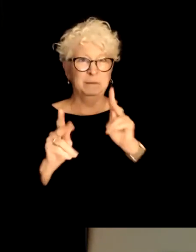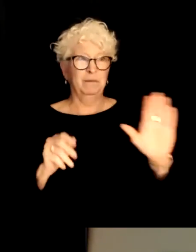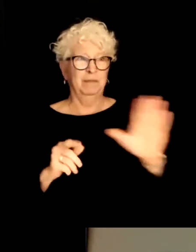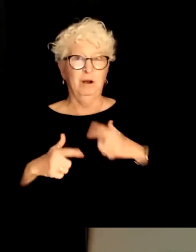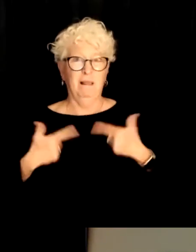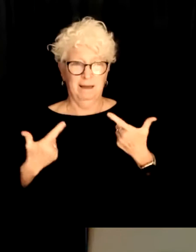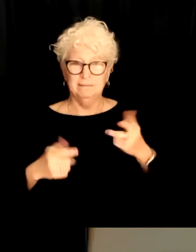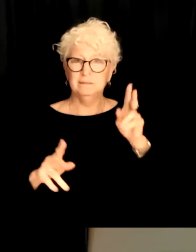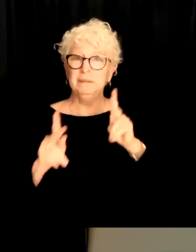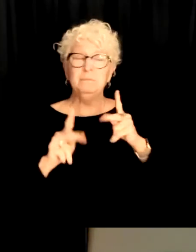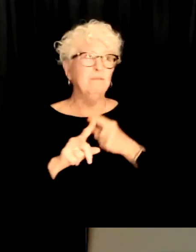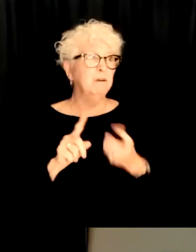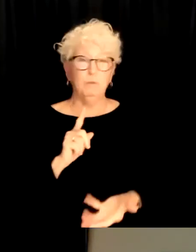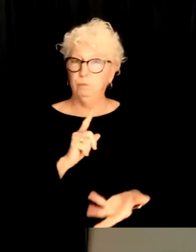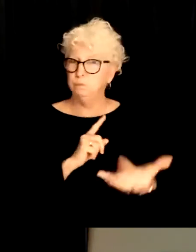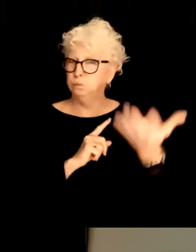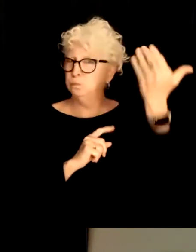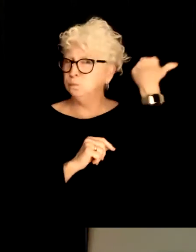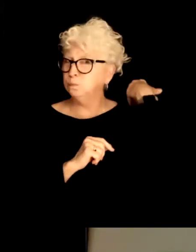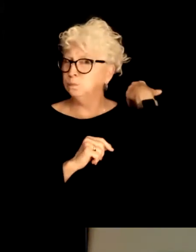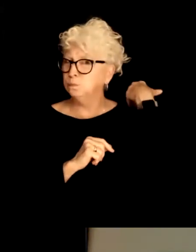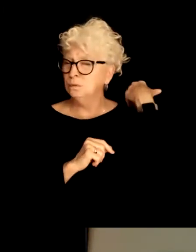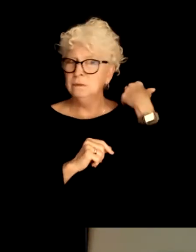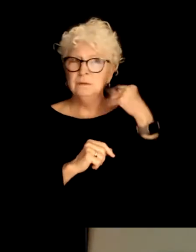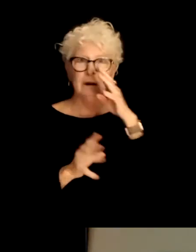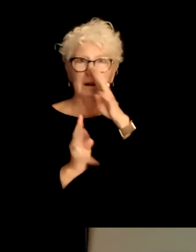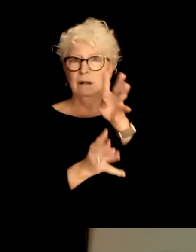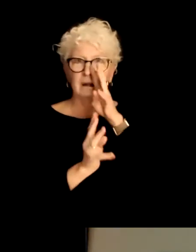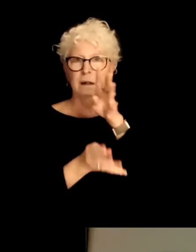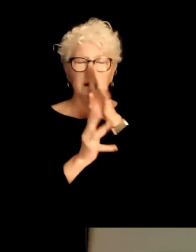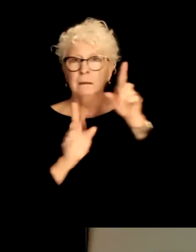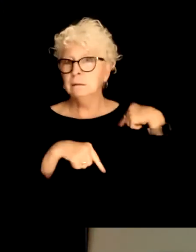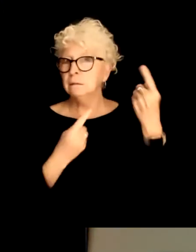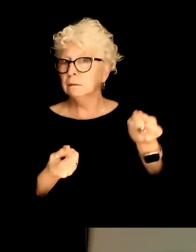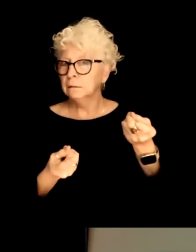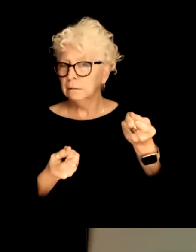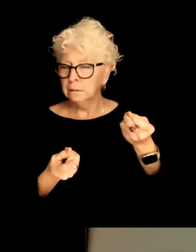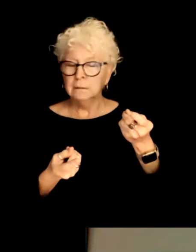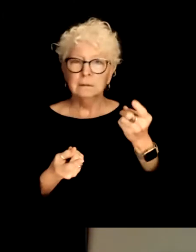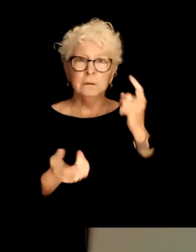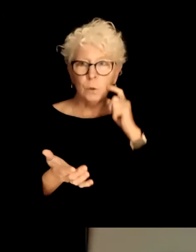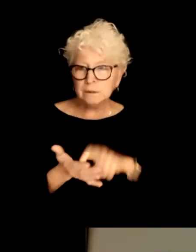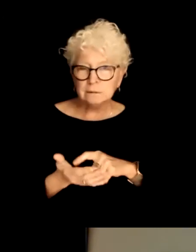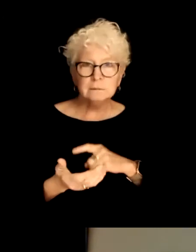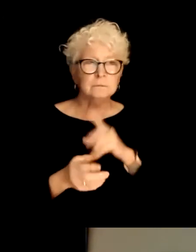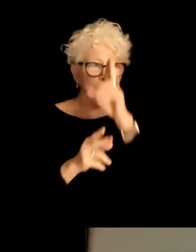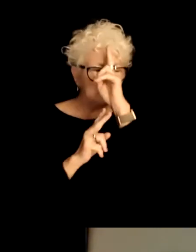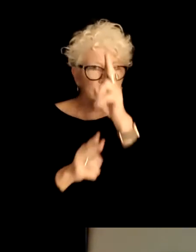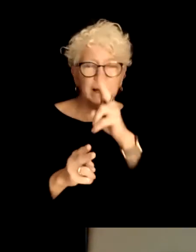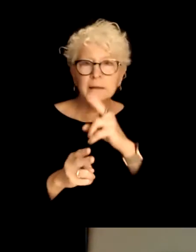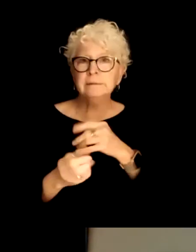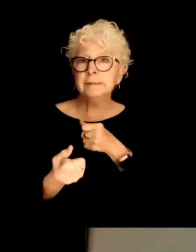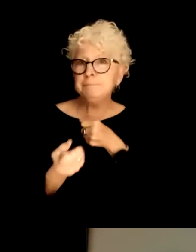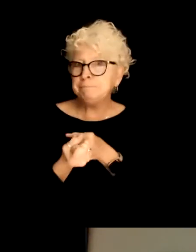decades that have been ignored and are a part of why we are in the situation we are in right